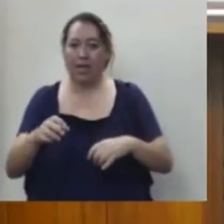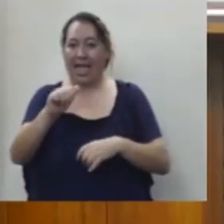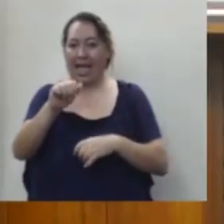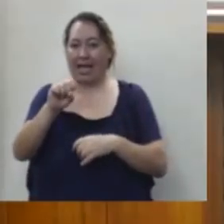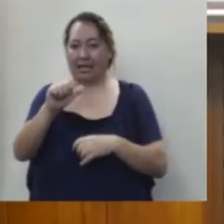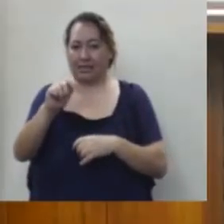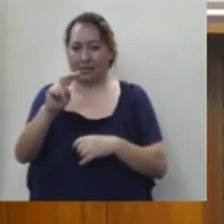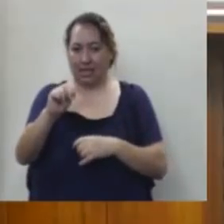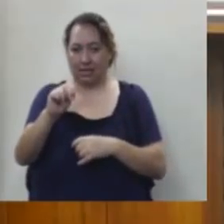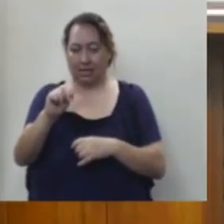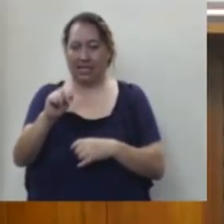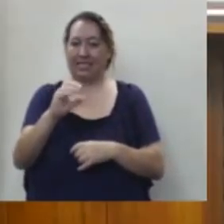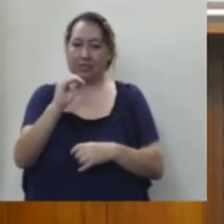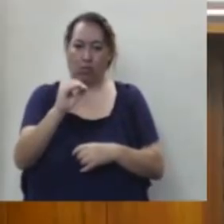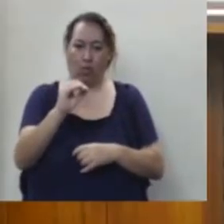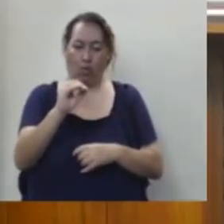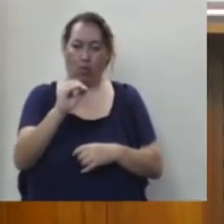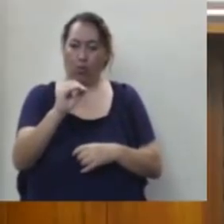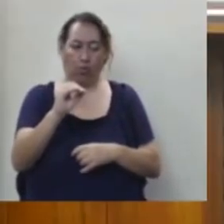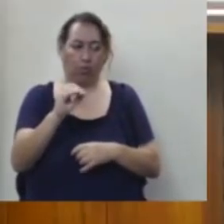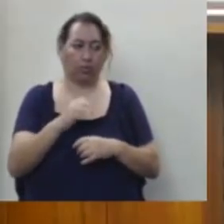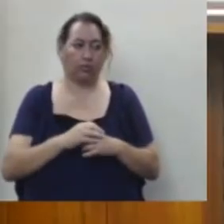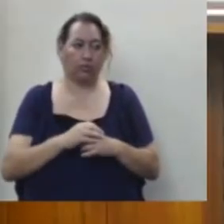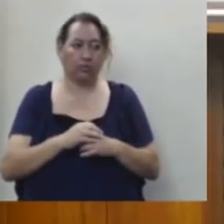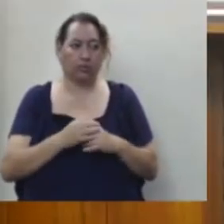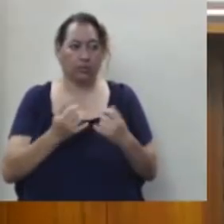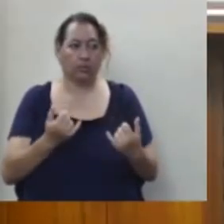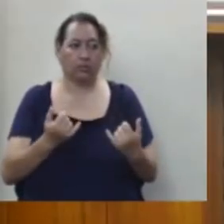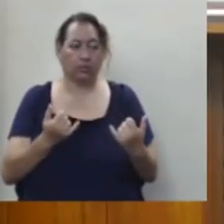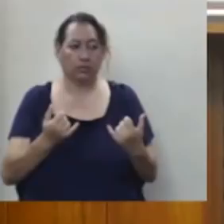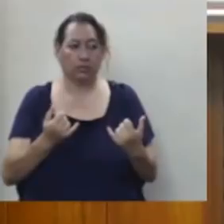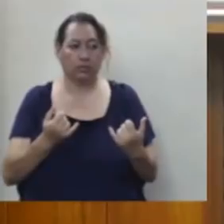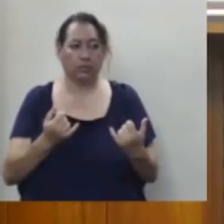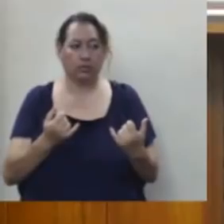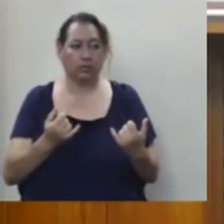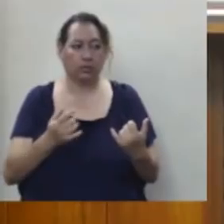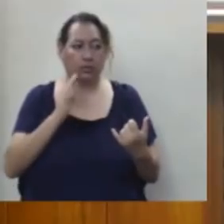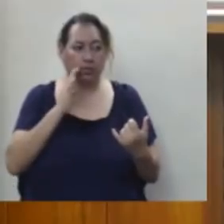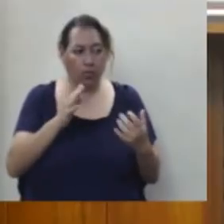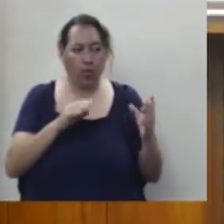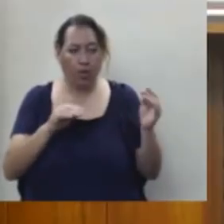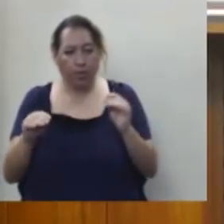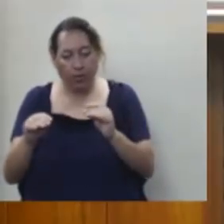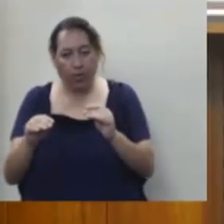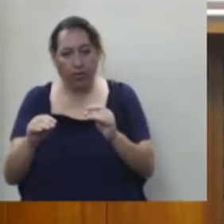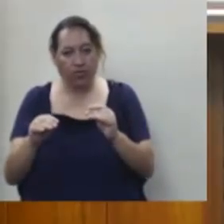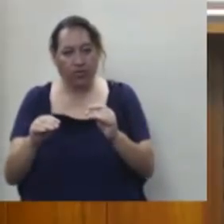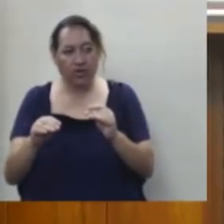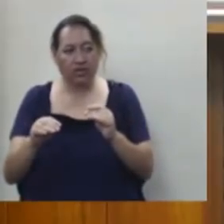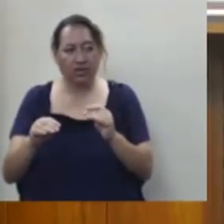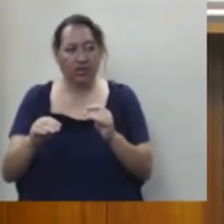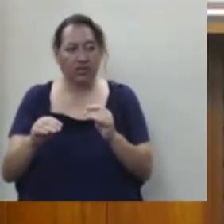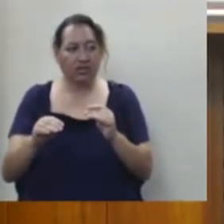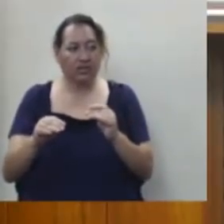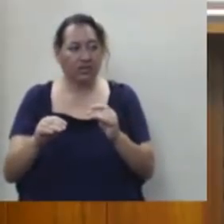part, 0, no cases at all. And then we're gonna scroll down, and then we're gonna go to